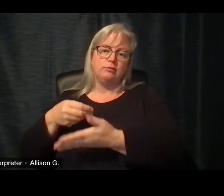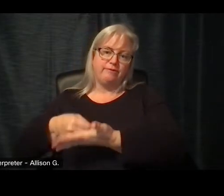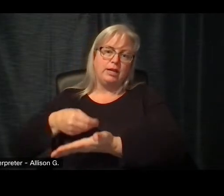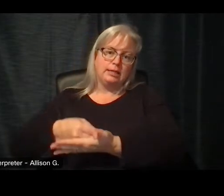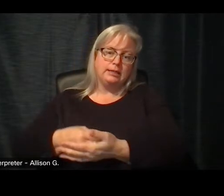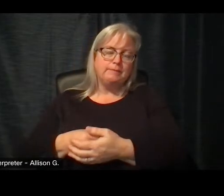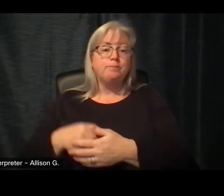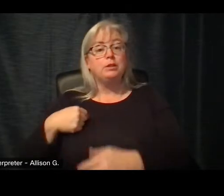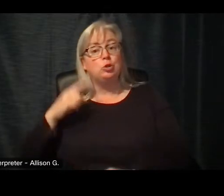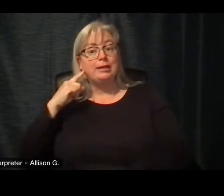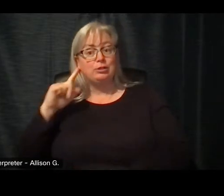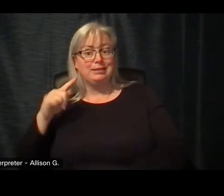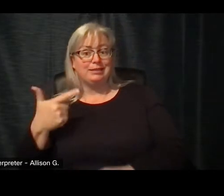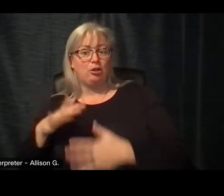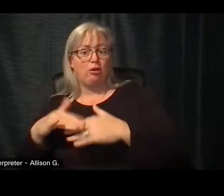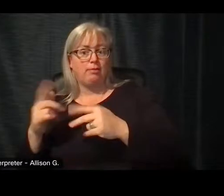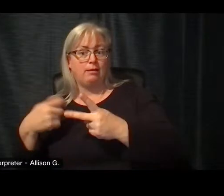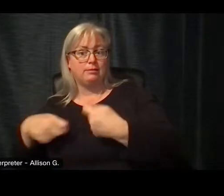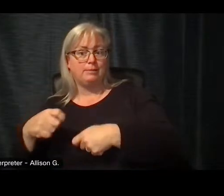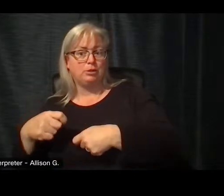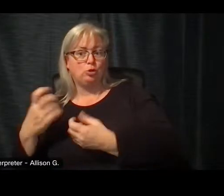Do I have a second on the substitute?